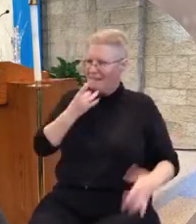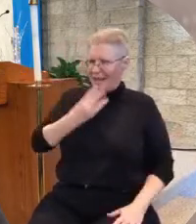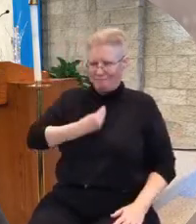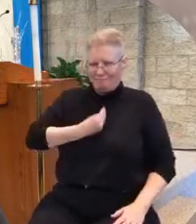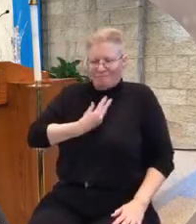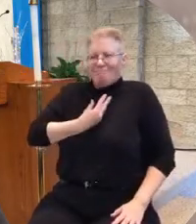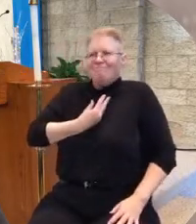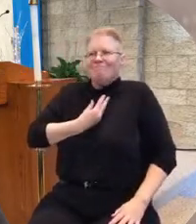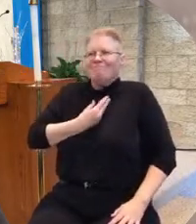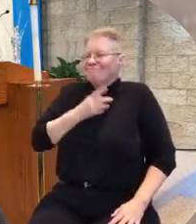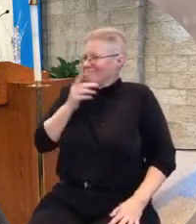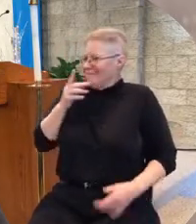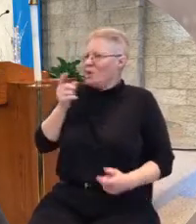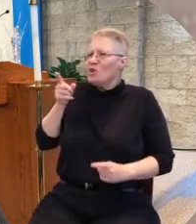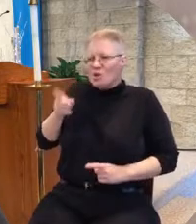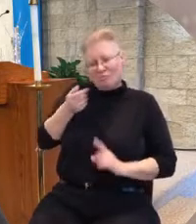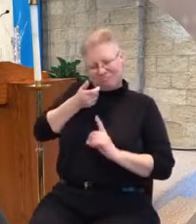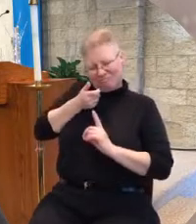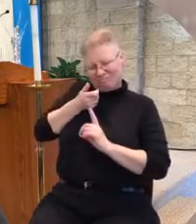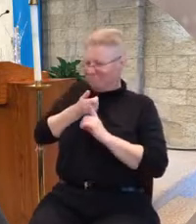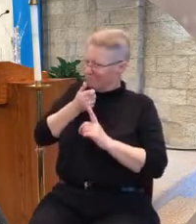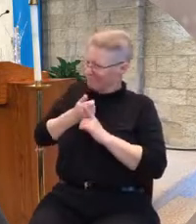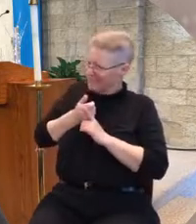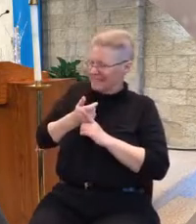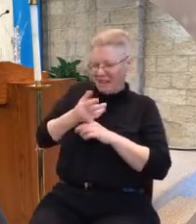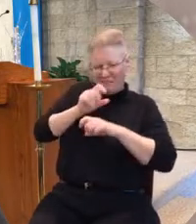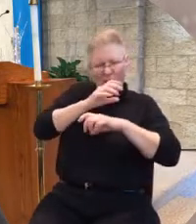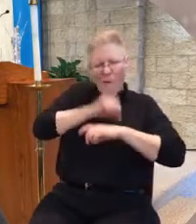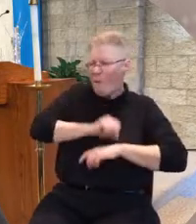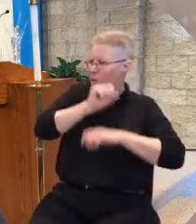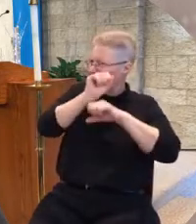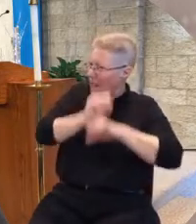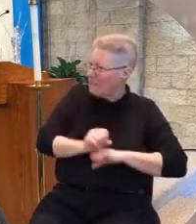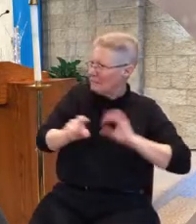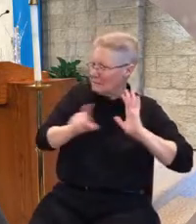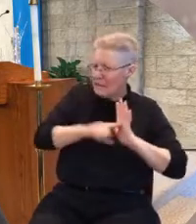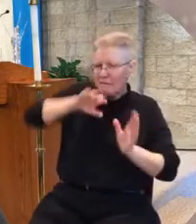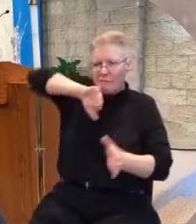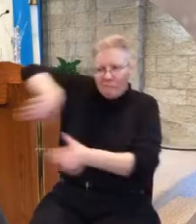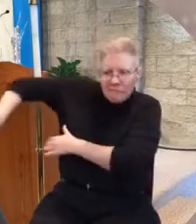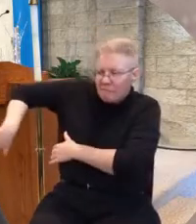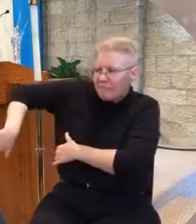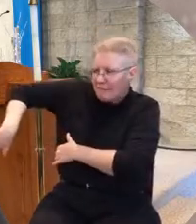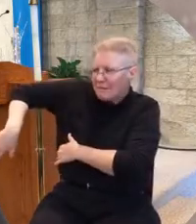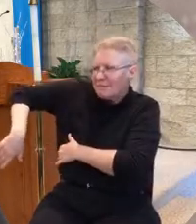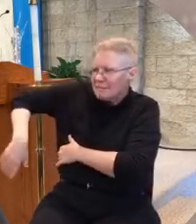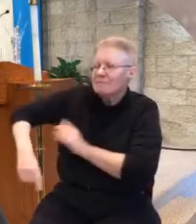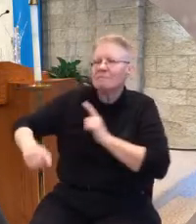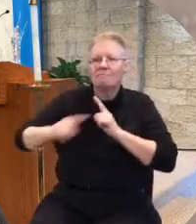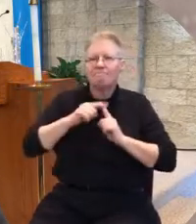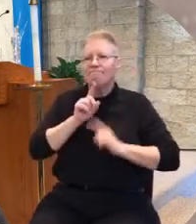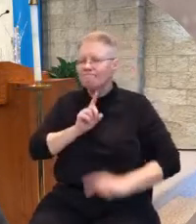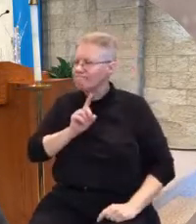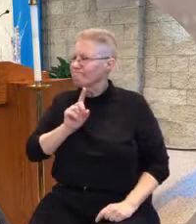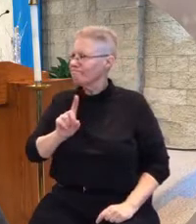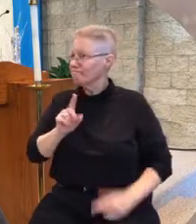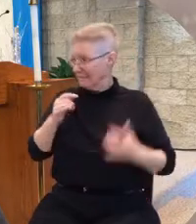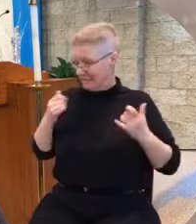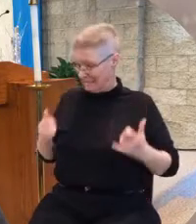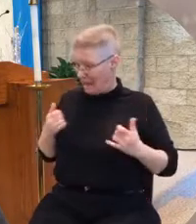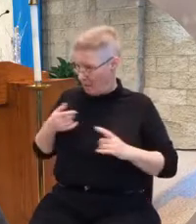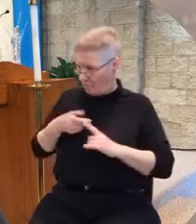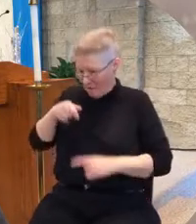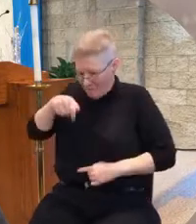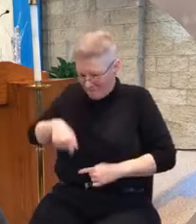of the way. And now, beloved, now from this place of being transformed